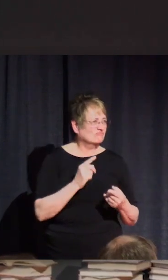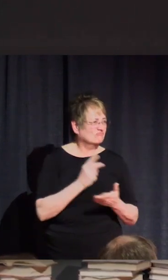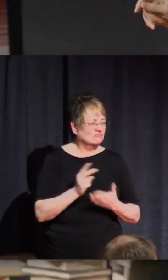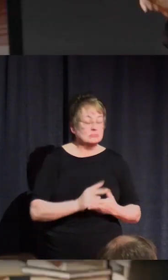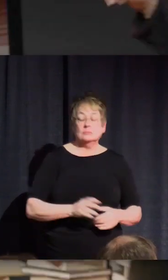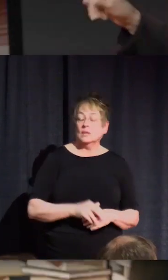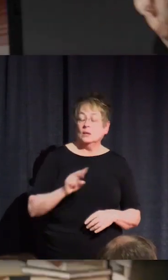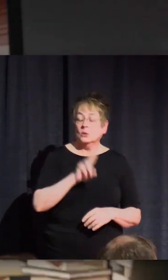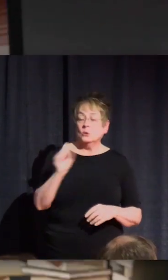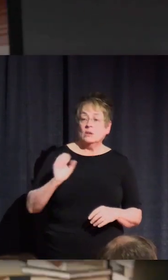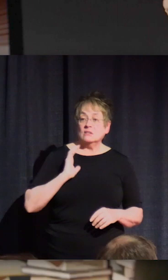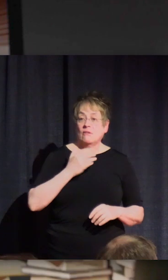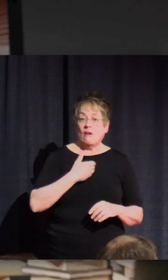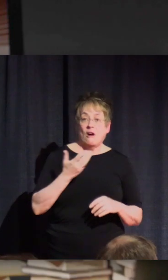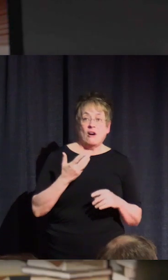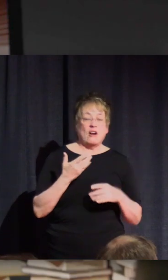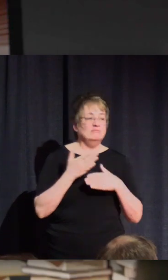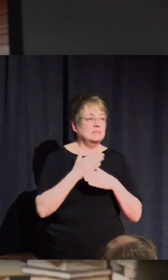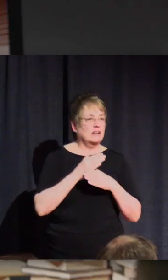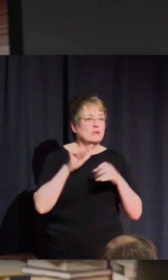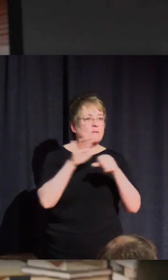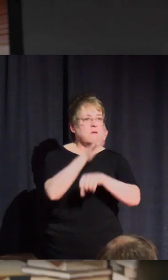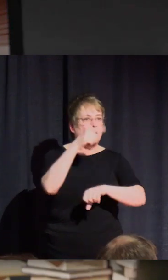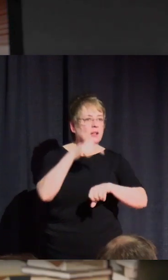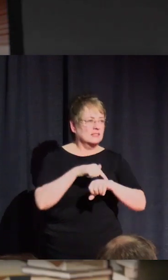In the United States, our average full-time